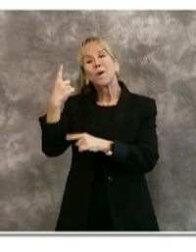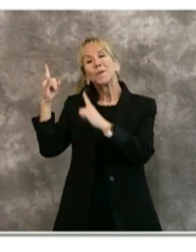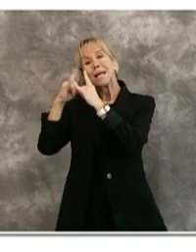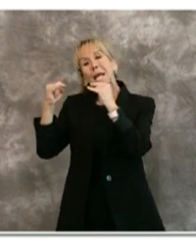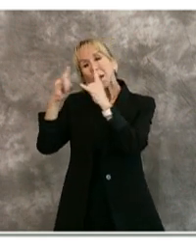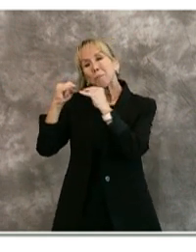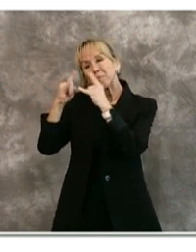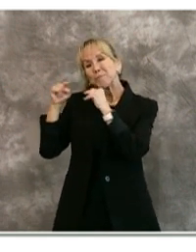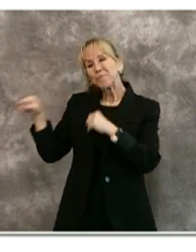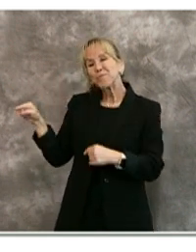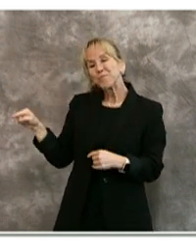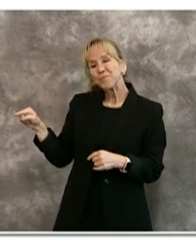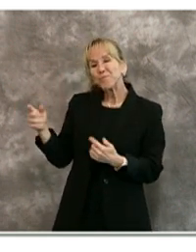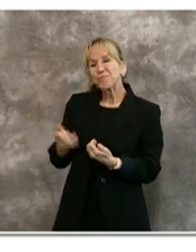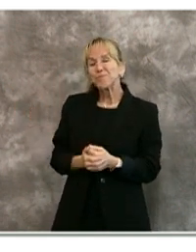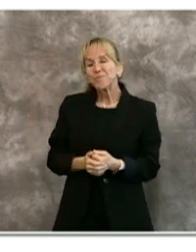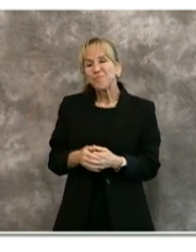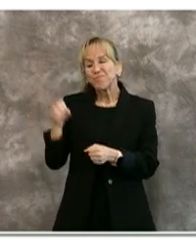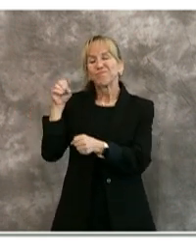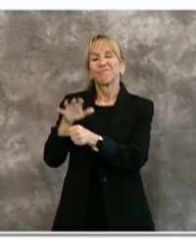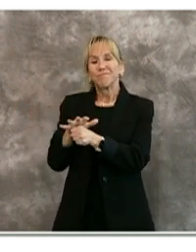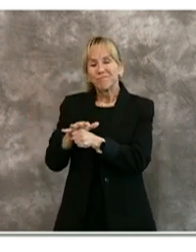campground and